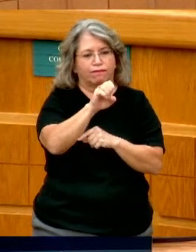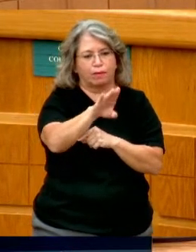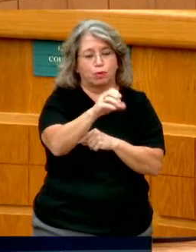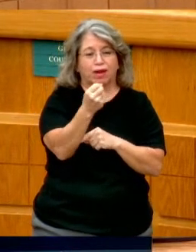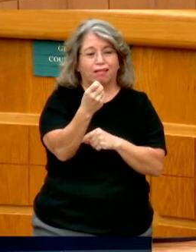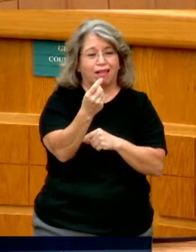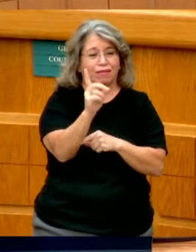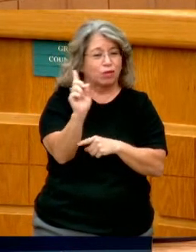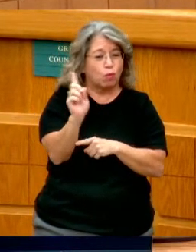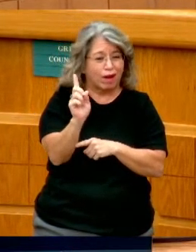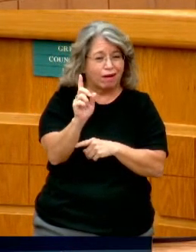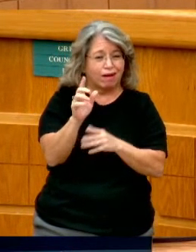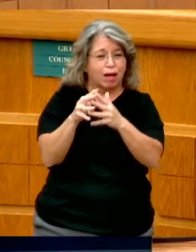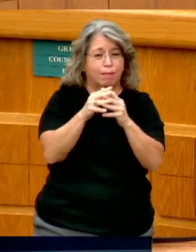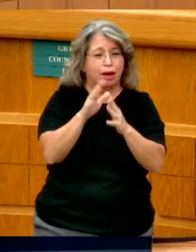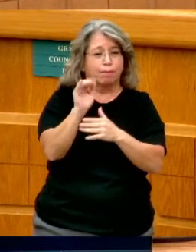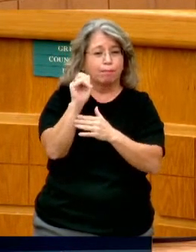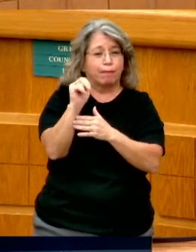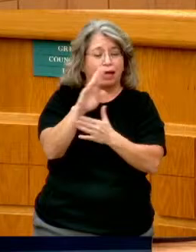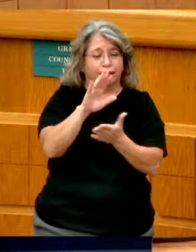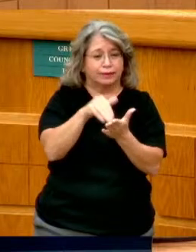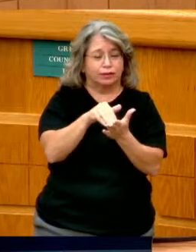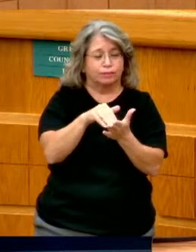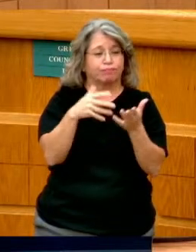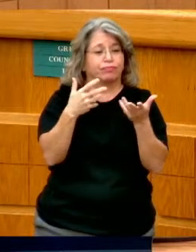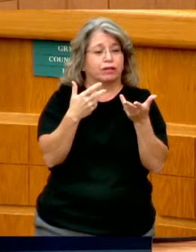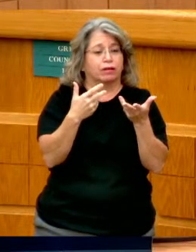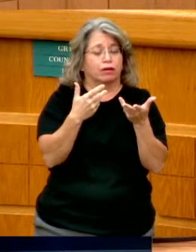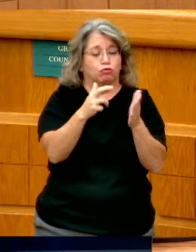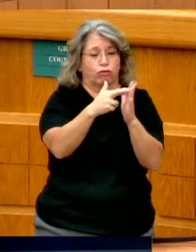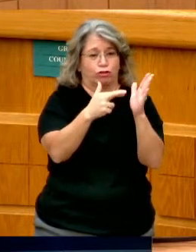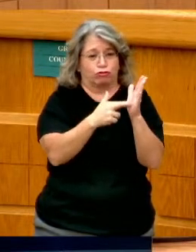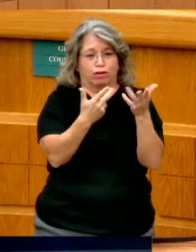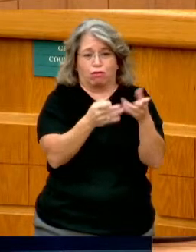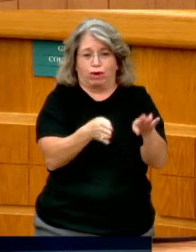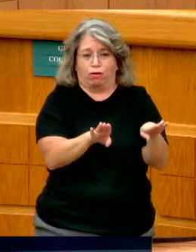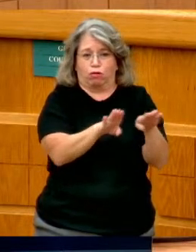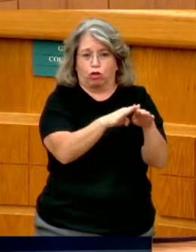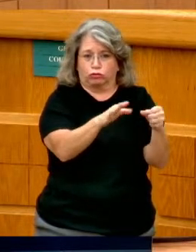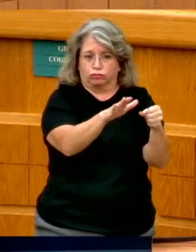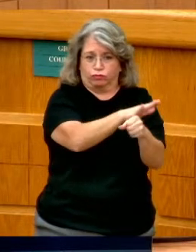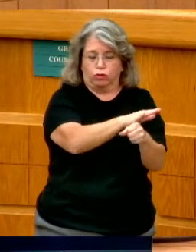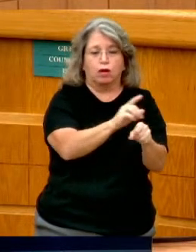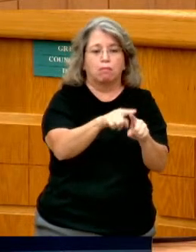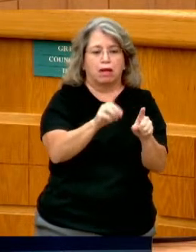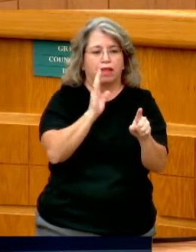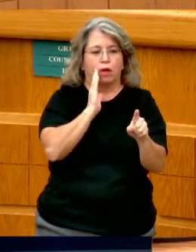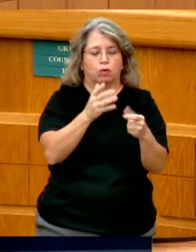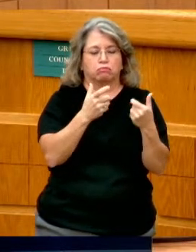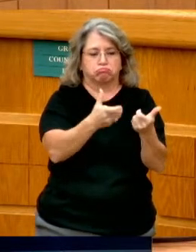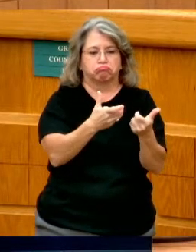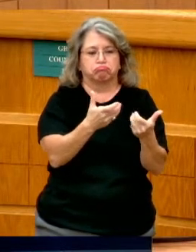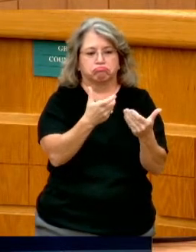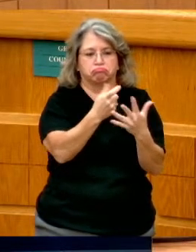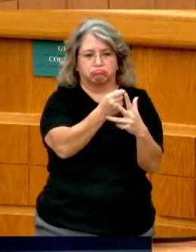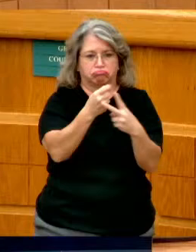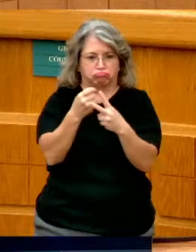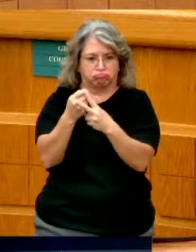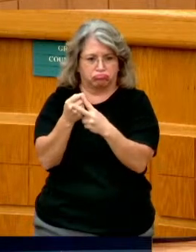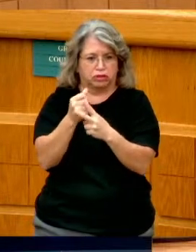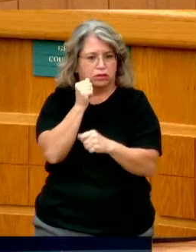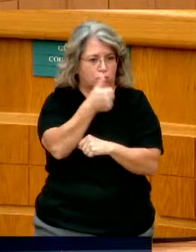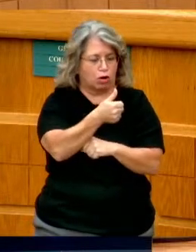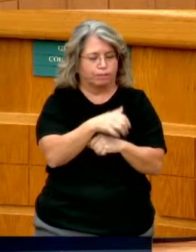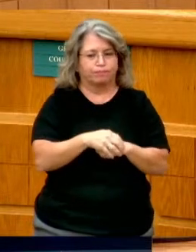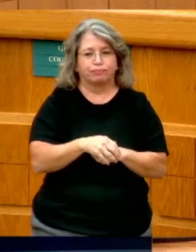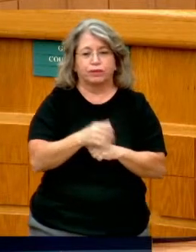Bank Center. Registration for this clinic has already closed, but they will conduct the drive tomorrow. And it's very important everybody understand